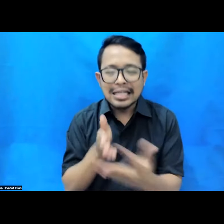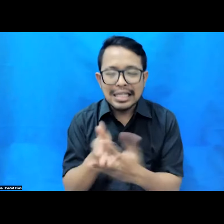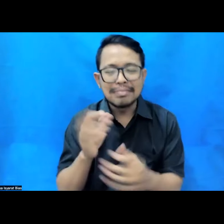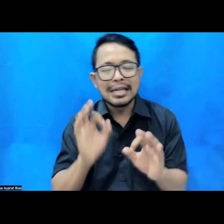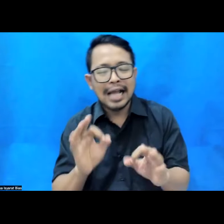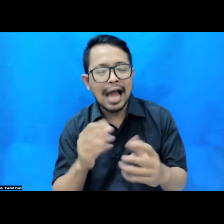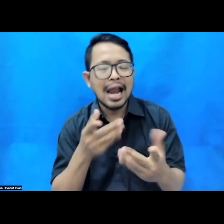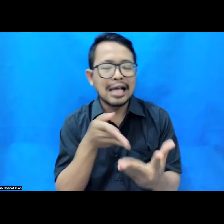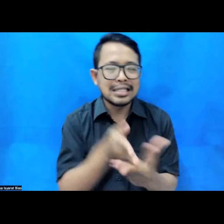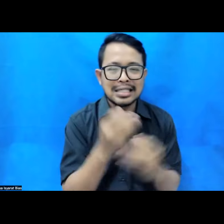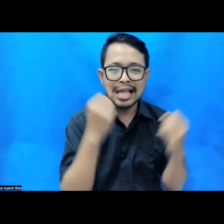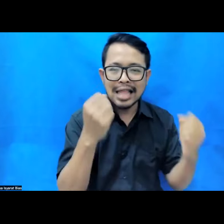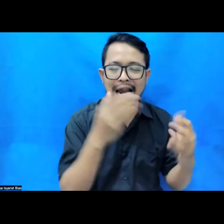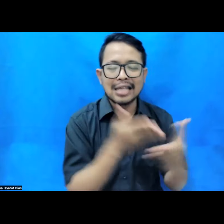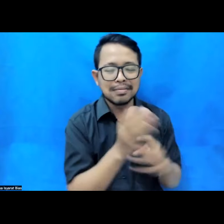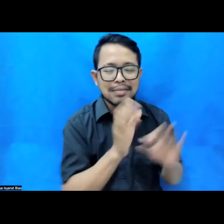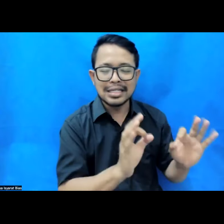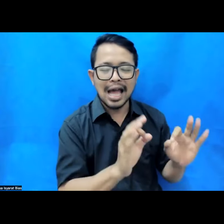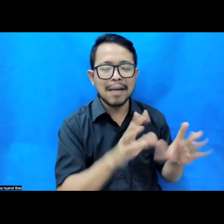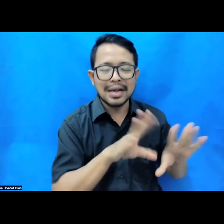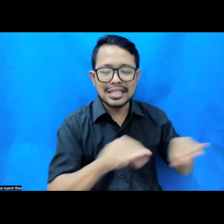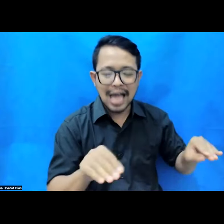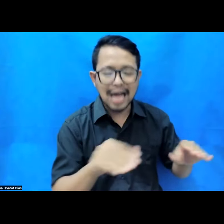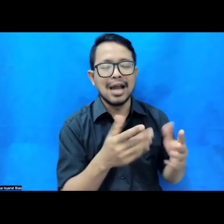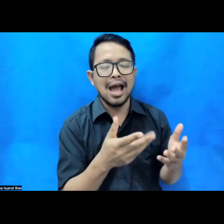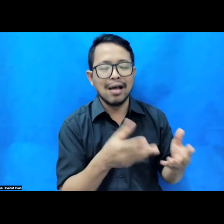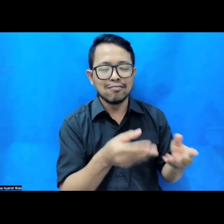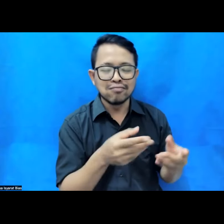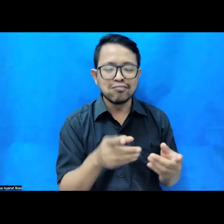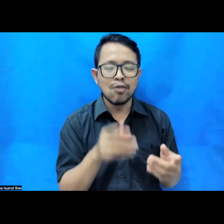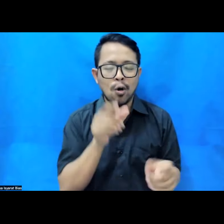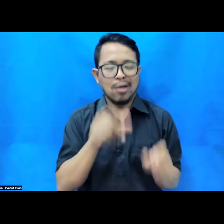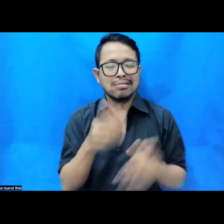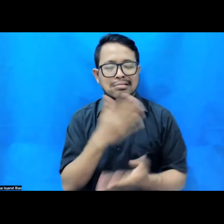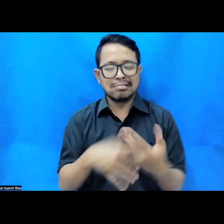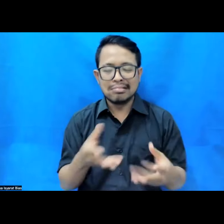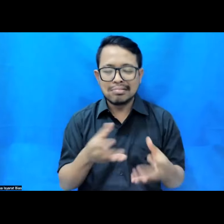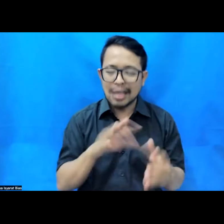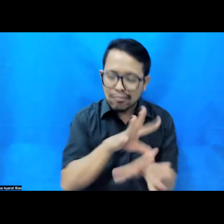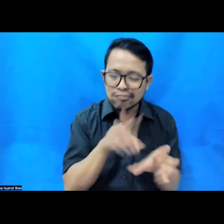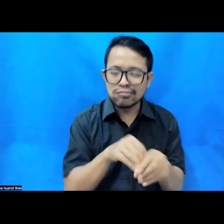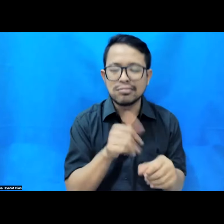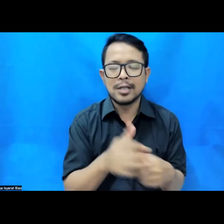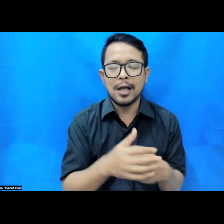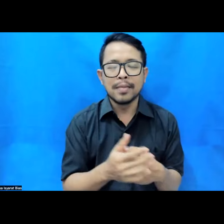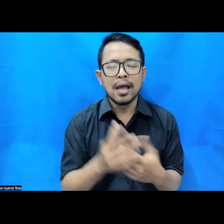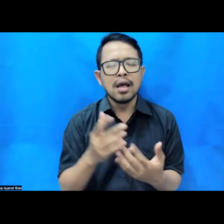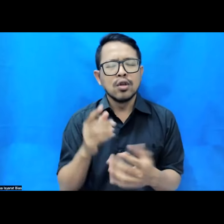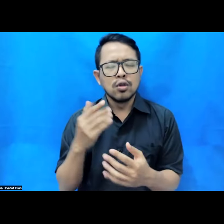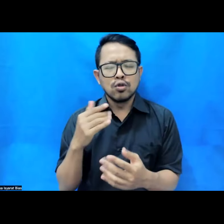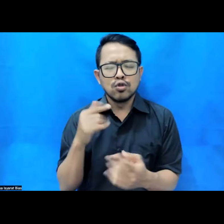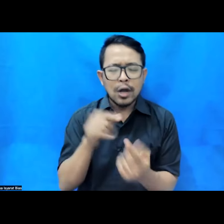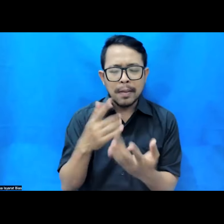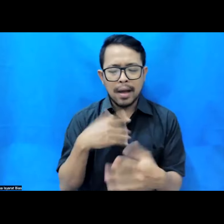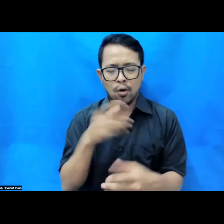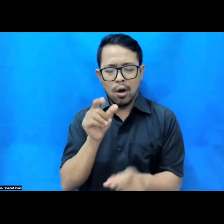to participate in their families and communities and provides access to recreational spaces and sport.